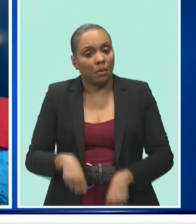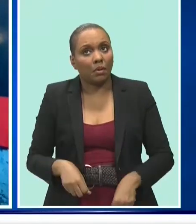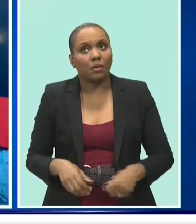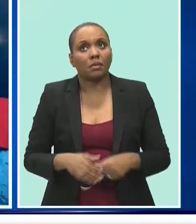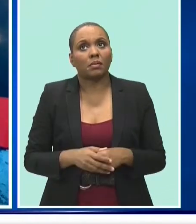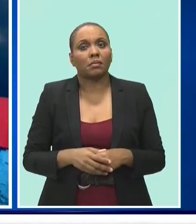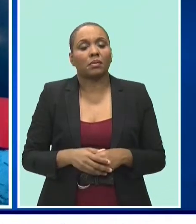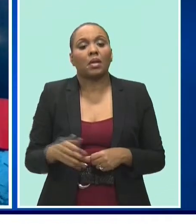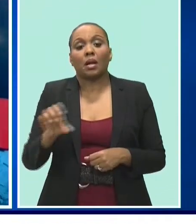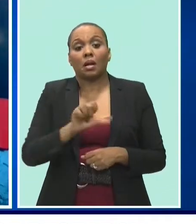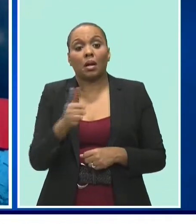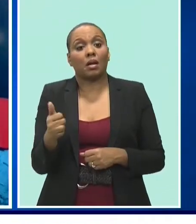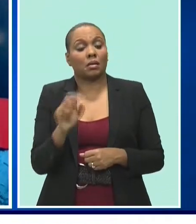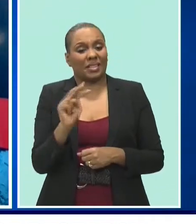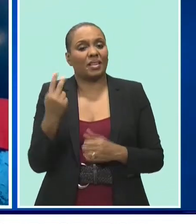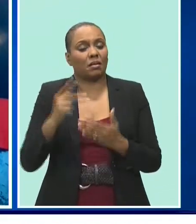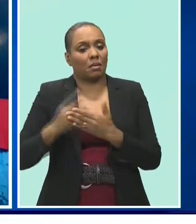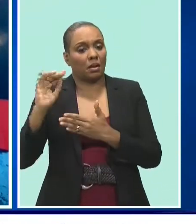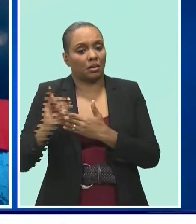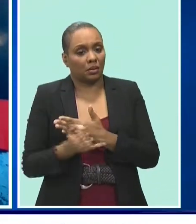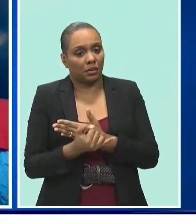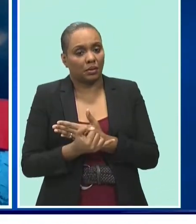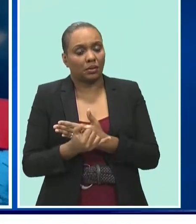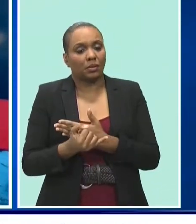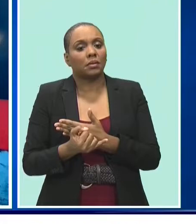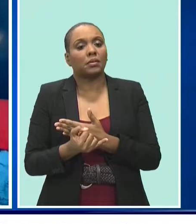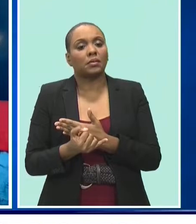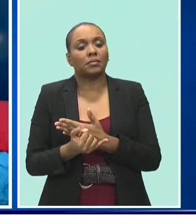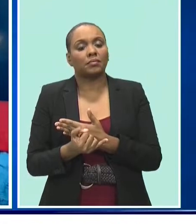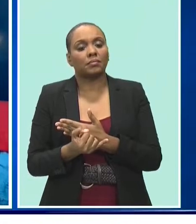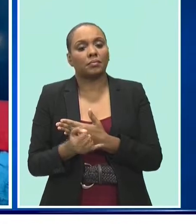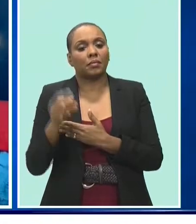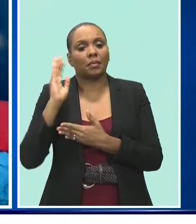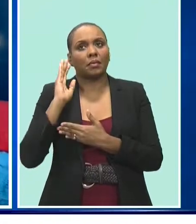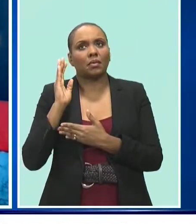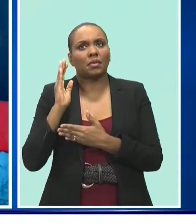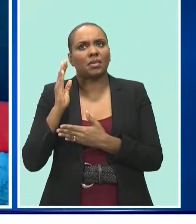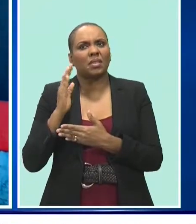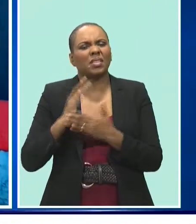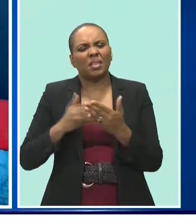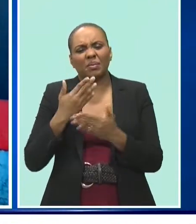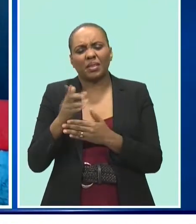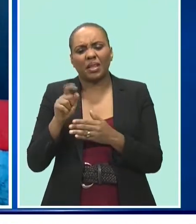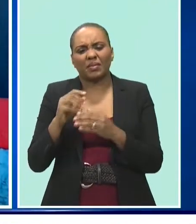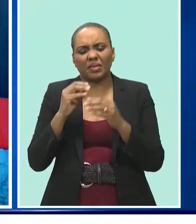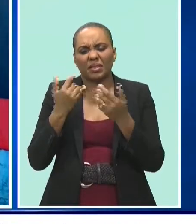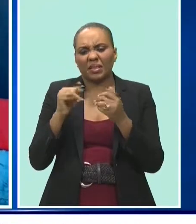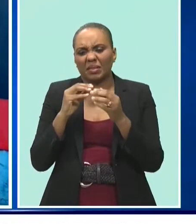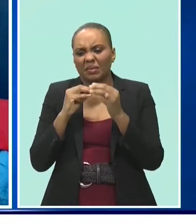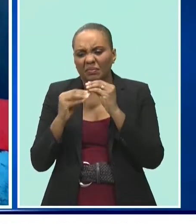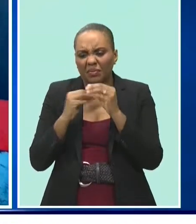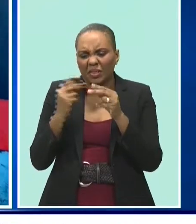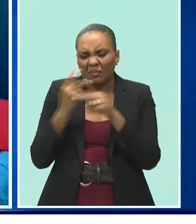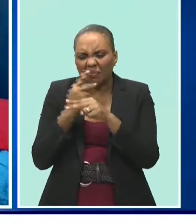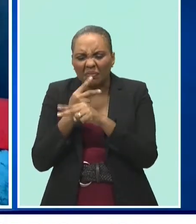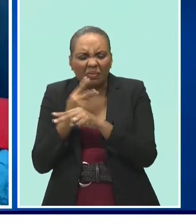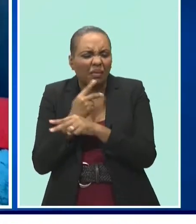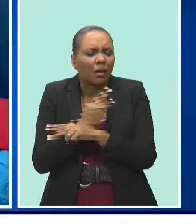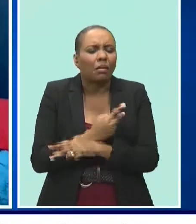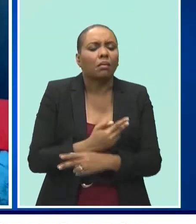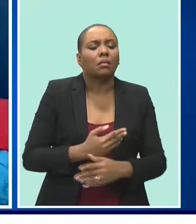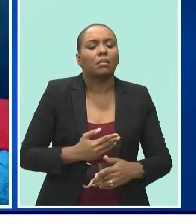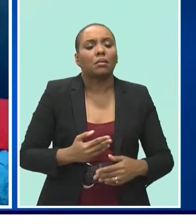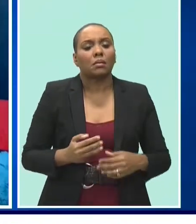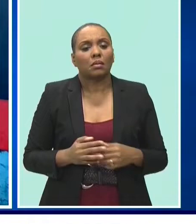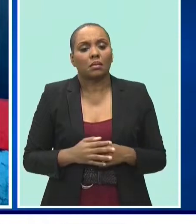Atomic project, there is some logistics to be still worked out under that project, but